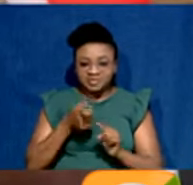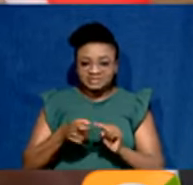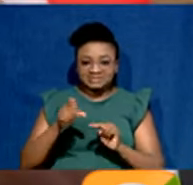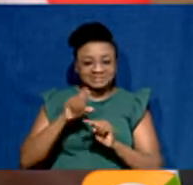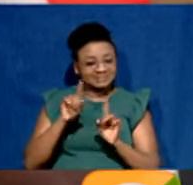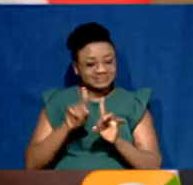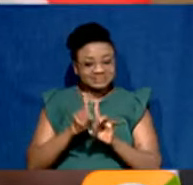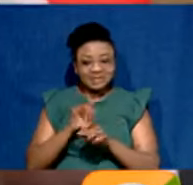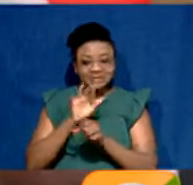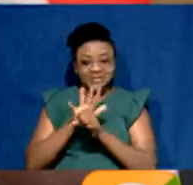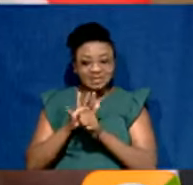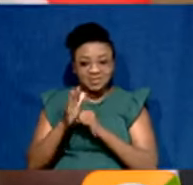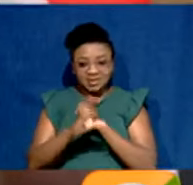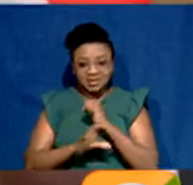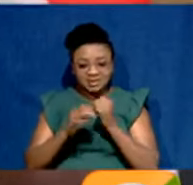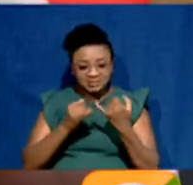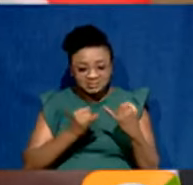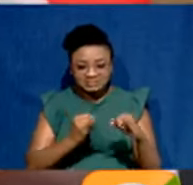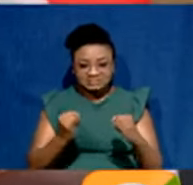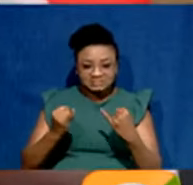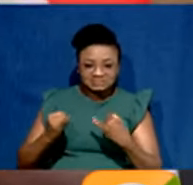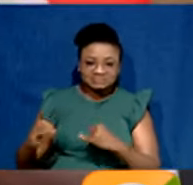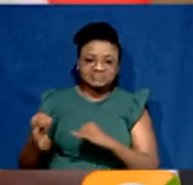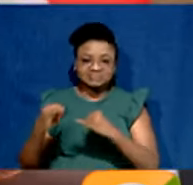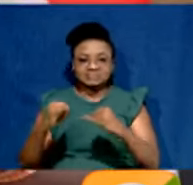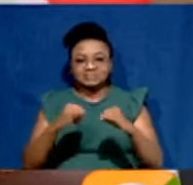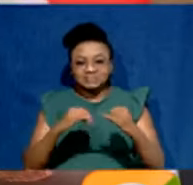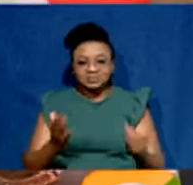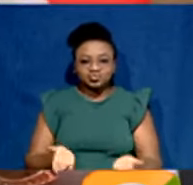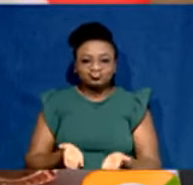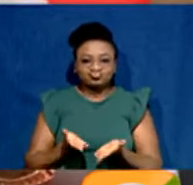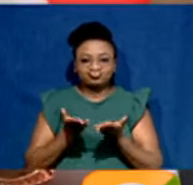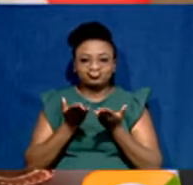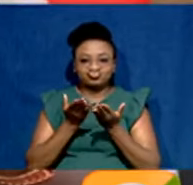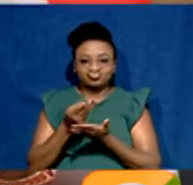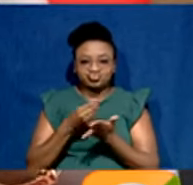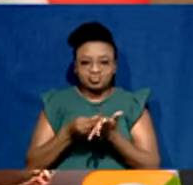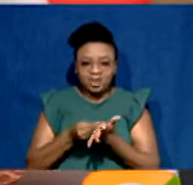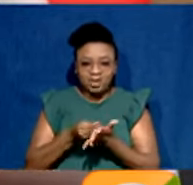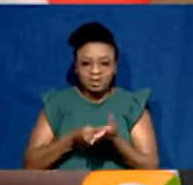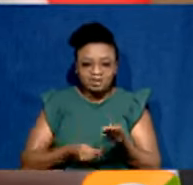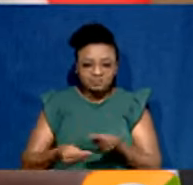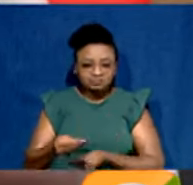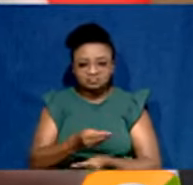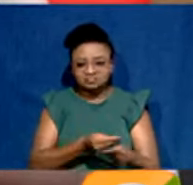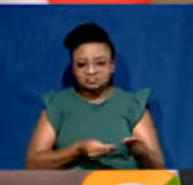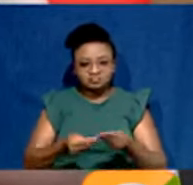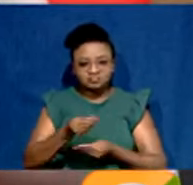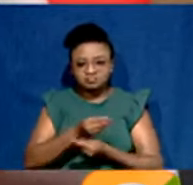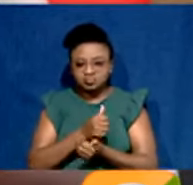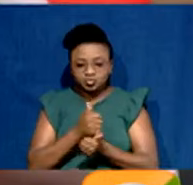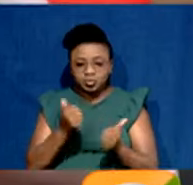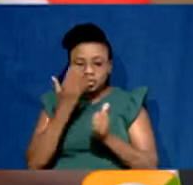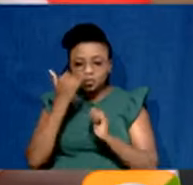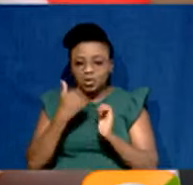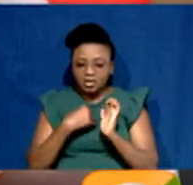including Kenya, every country tried to enhance liquidity because of the